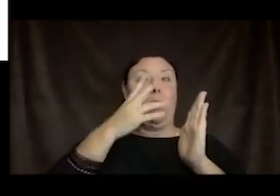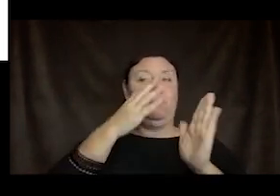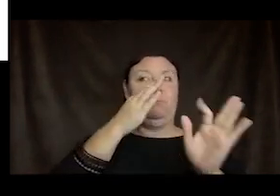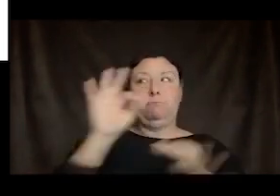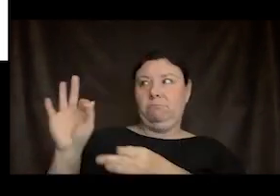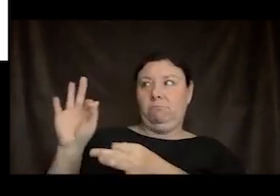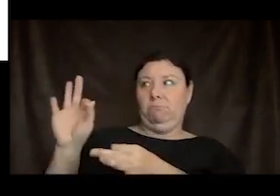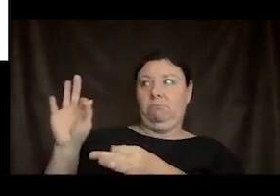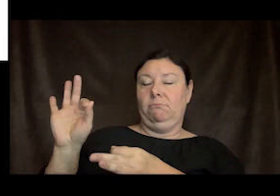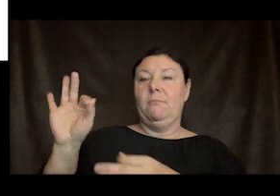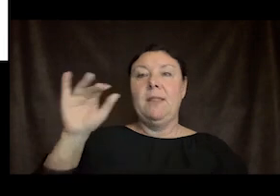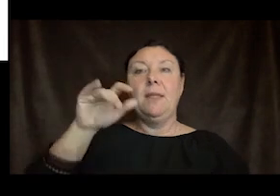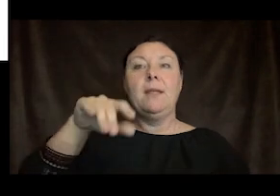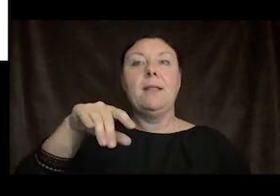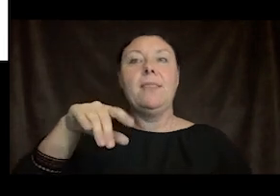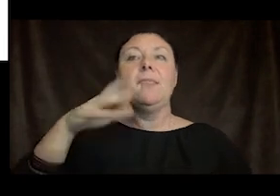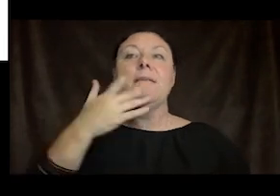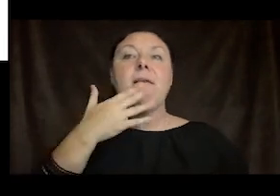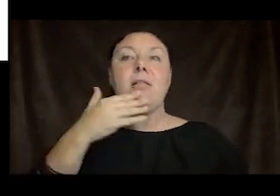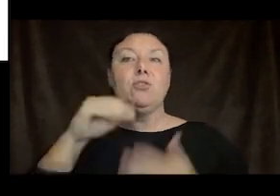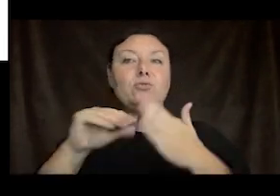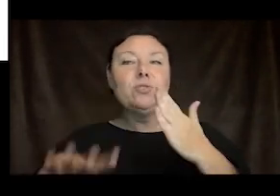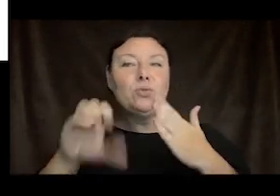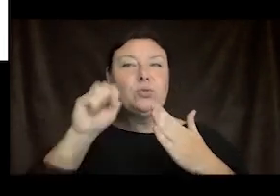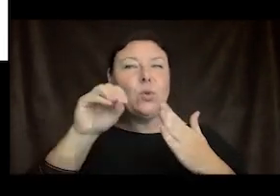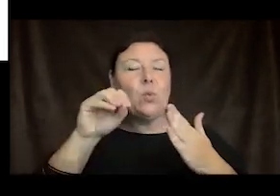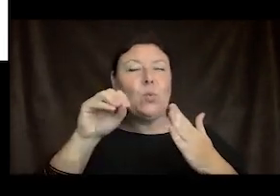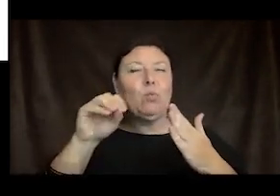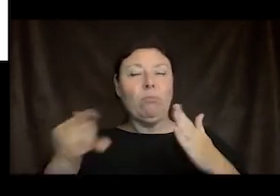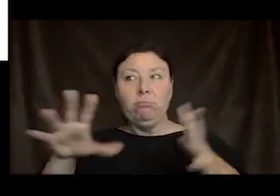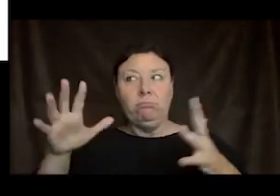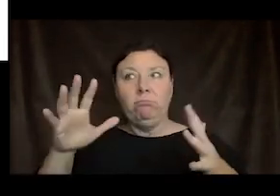uncomfortable or on the spot. How do you recommend navigating that?